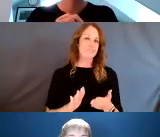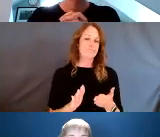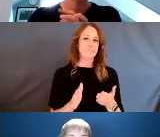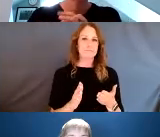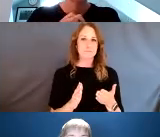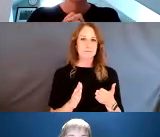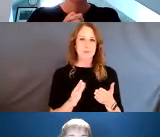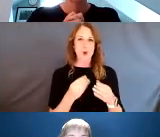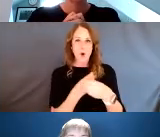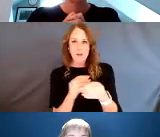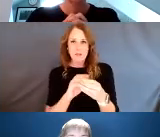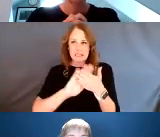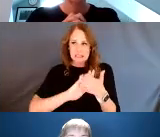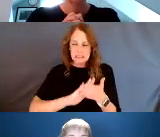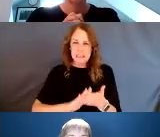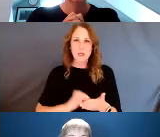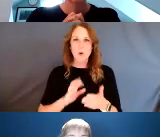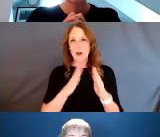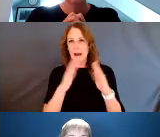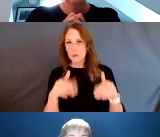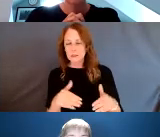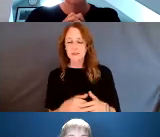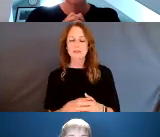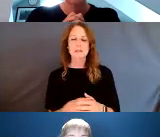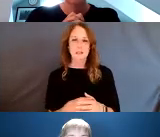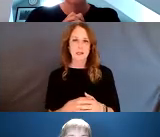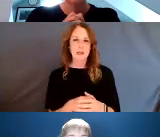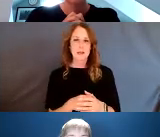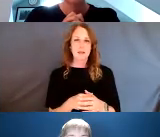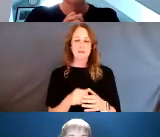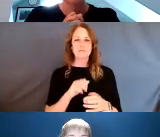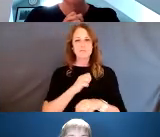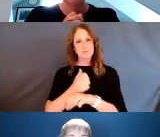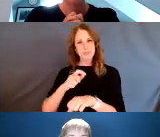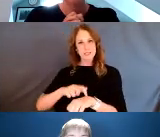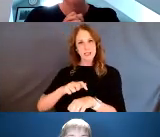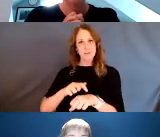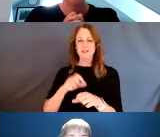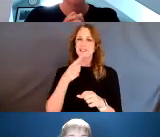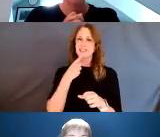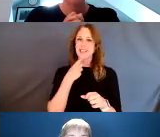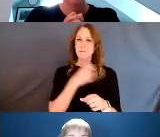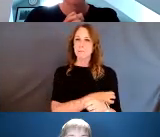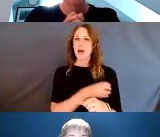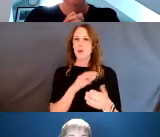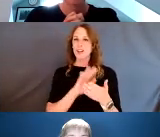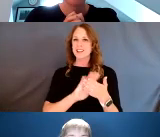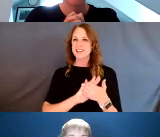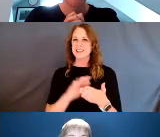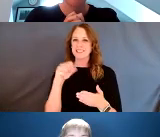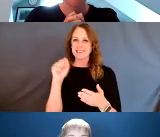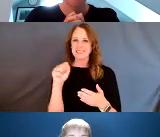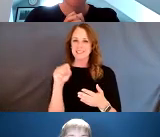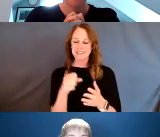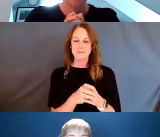your office or your house, and making time. I see power clean. Yes, right along those lines.